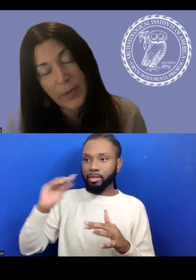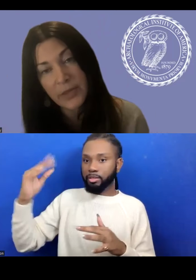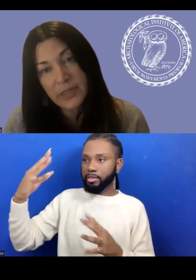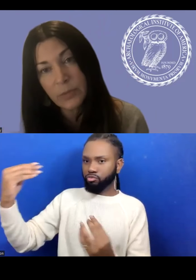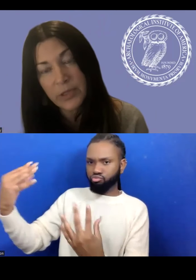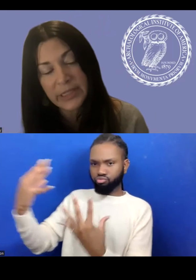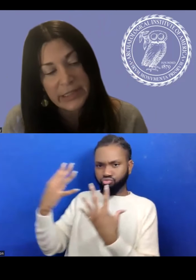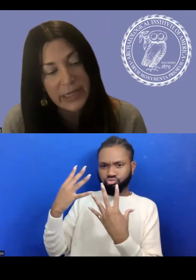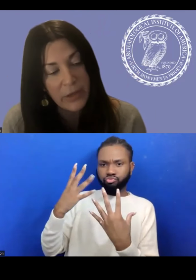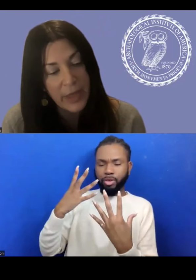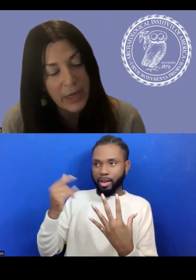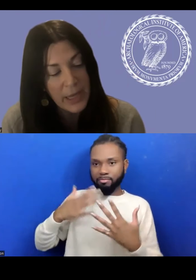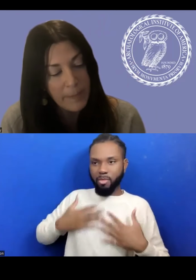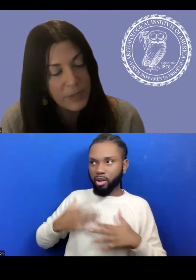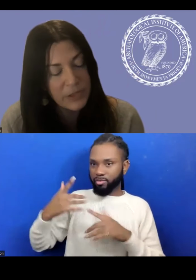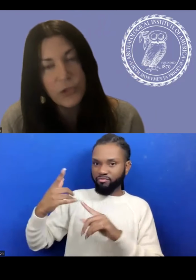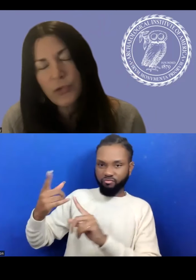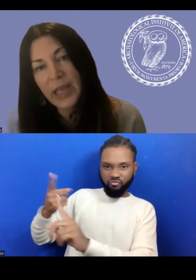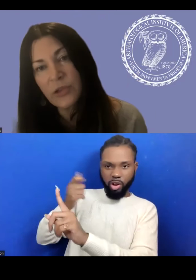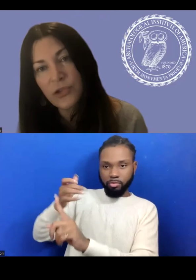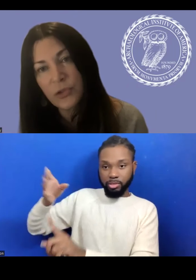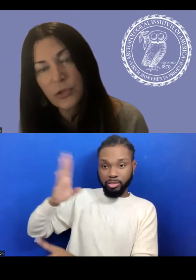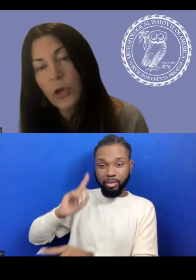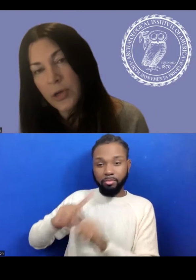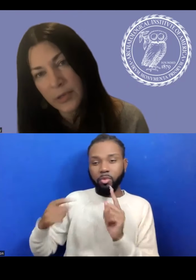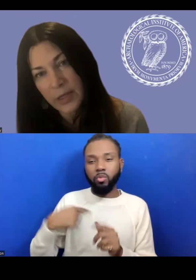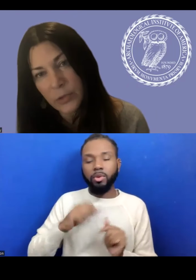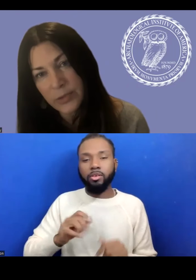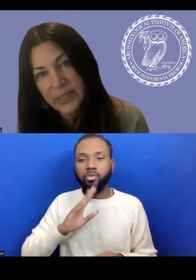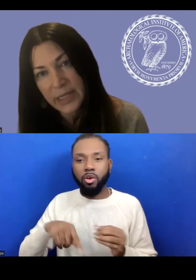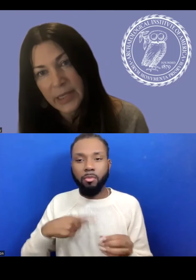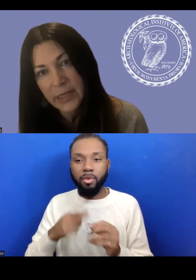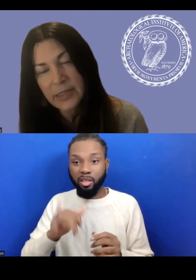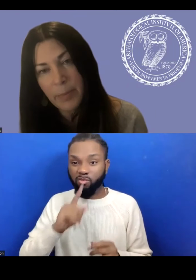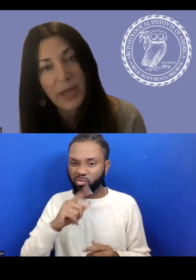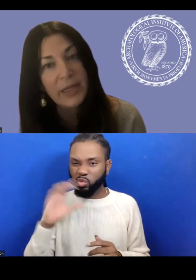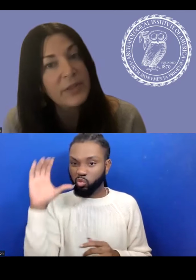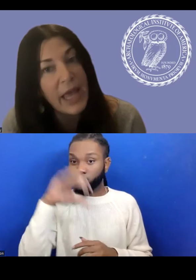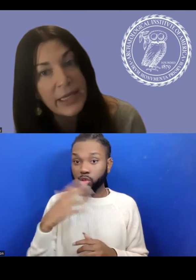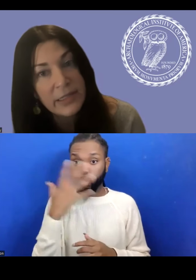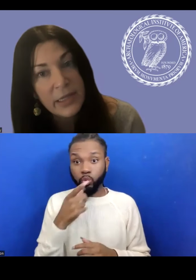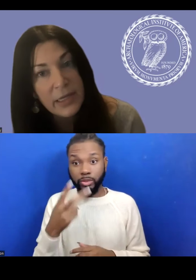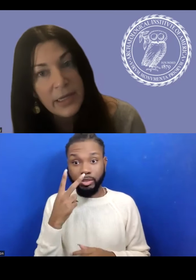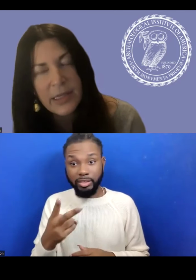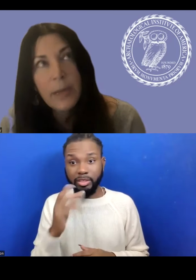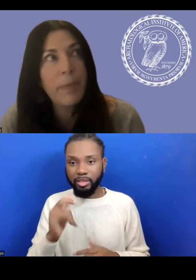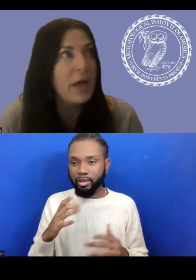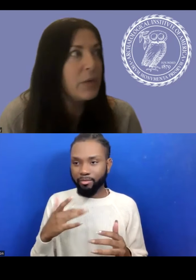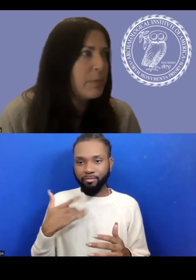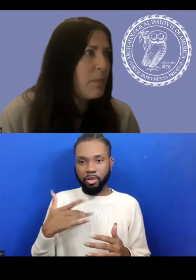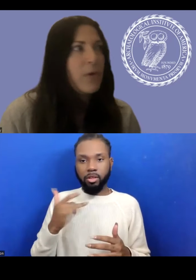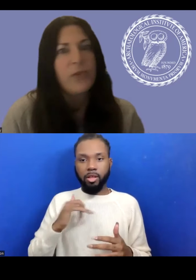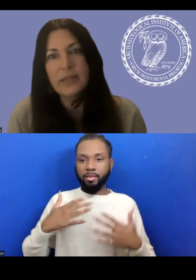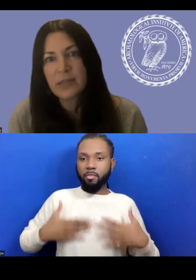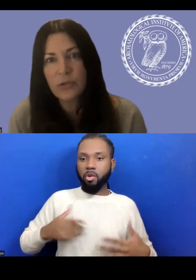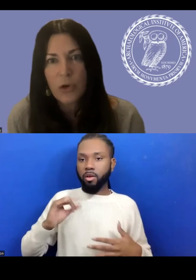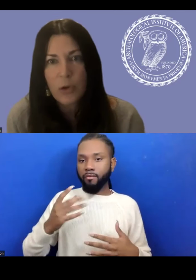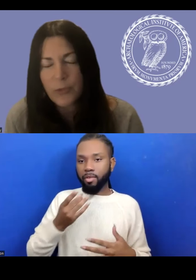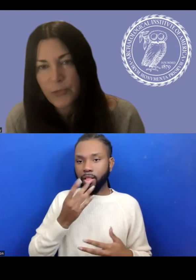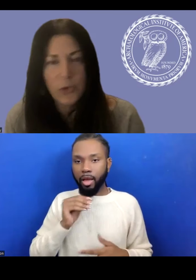talk about this in more detail, that the strange look that you see is a body of light. It's not a body with